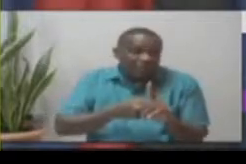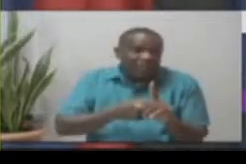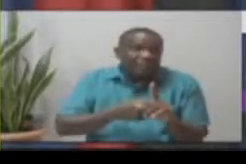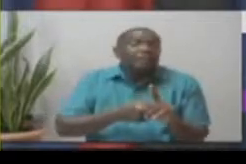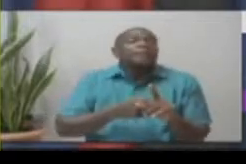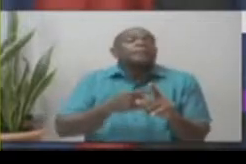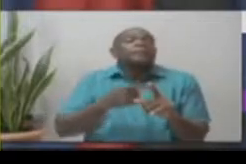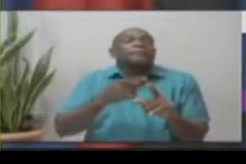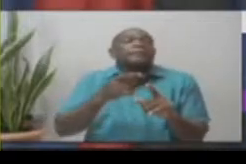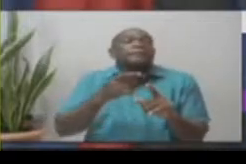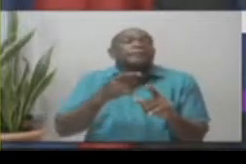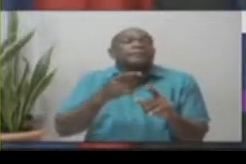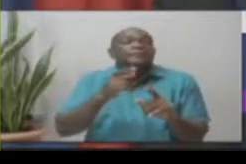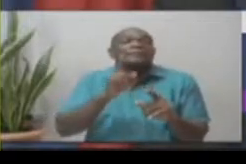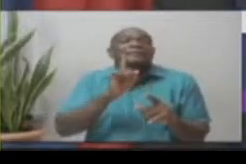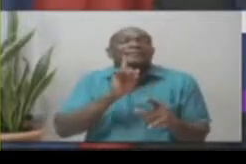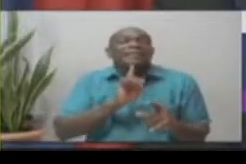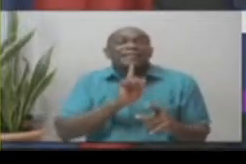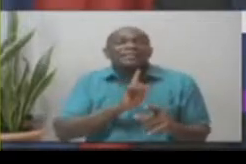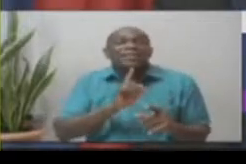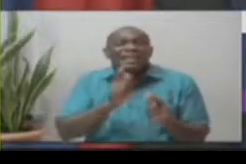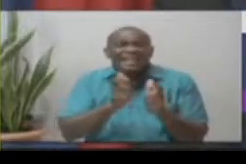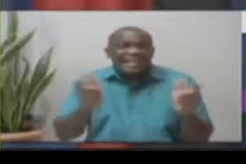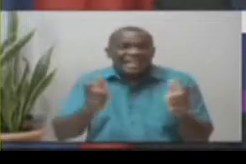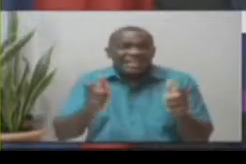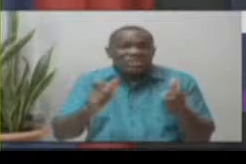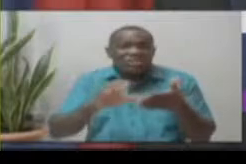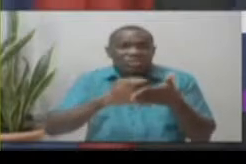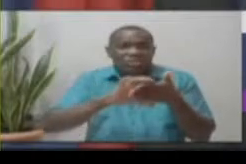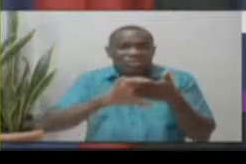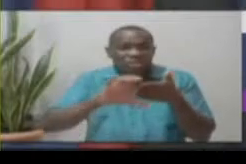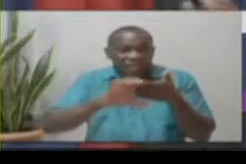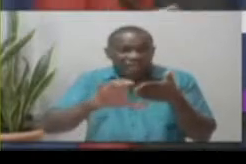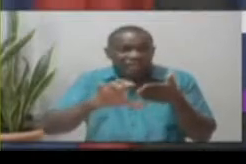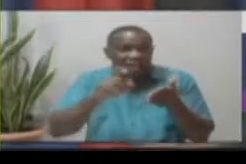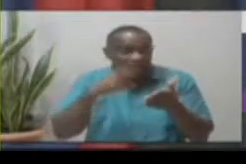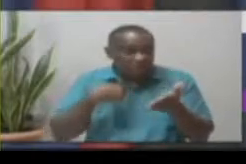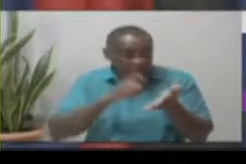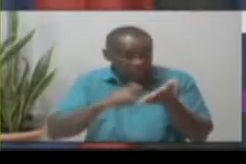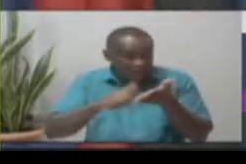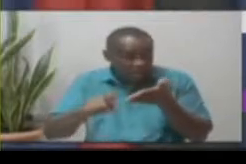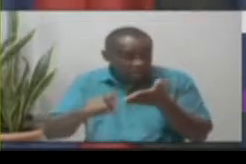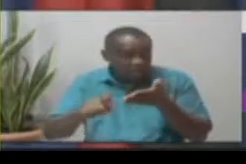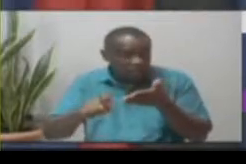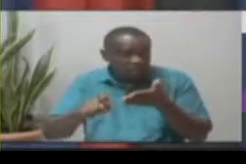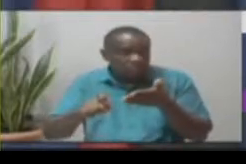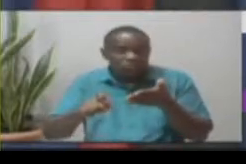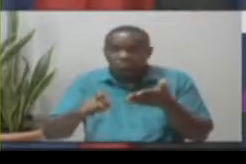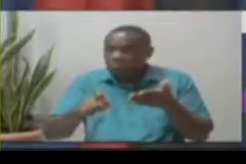business was significant. But I didn't make a fanfare of it.